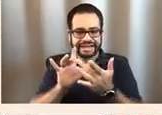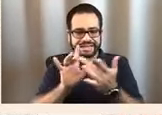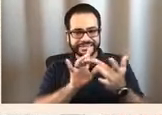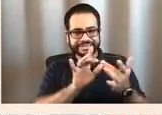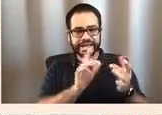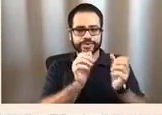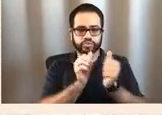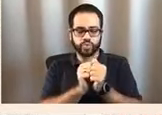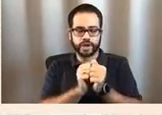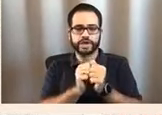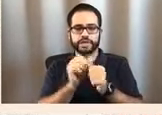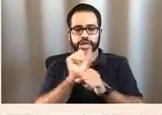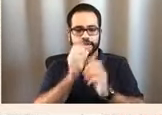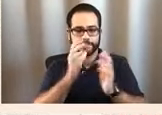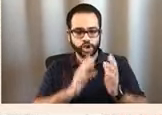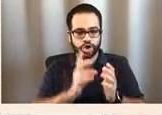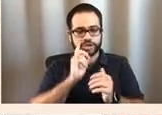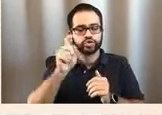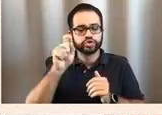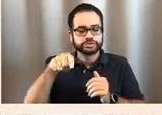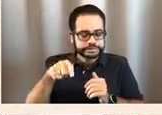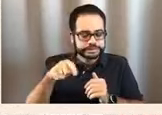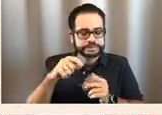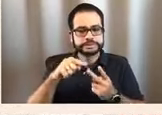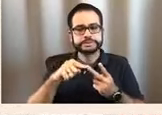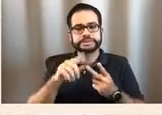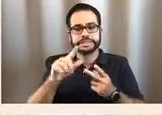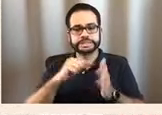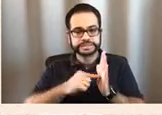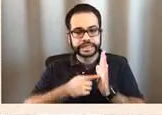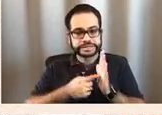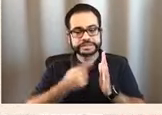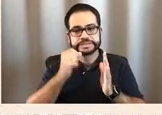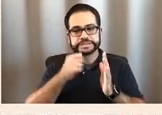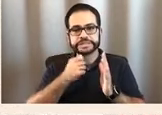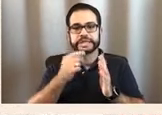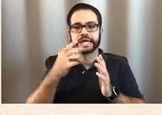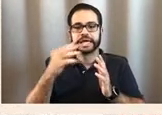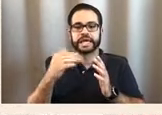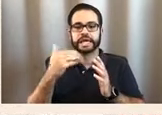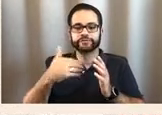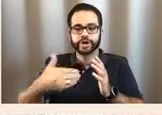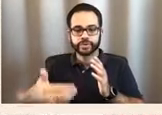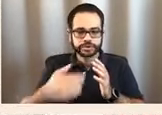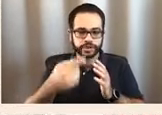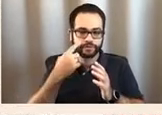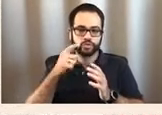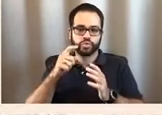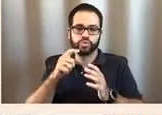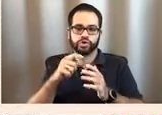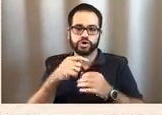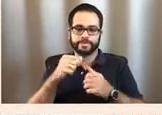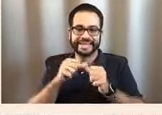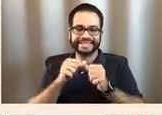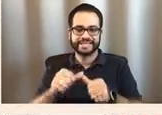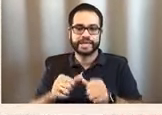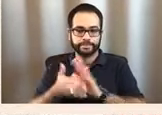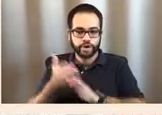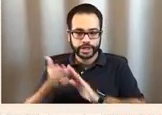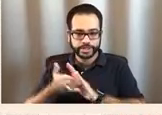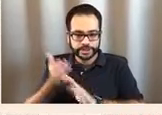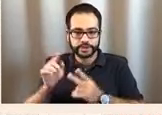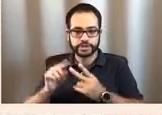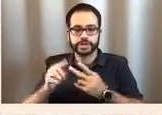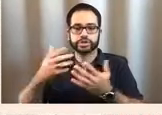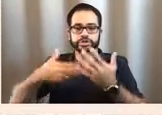to determine the need, intensity, and frequency of supports needed to maintain productivity, social